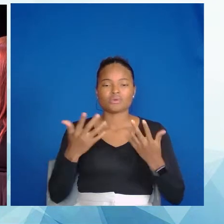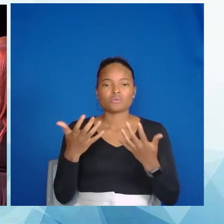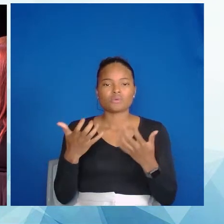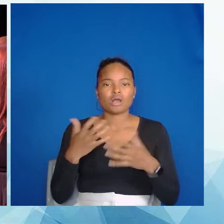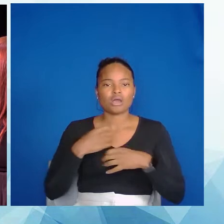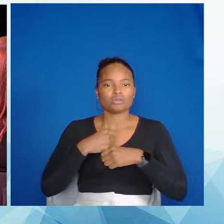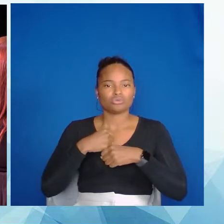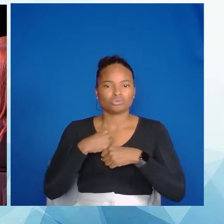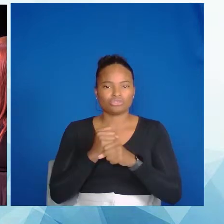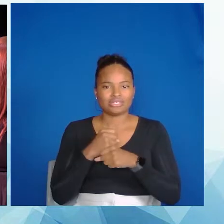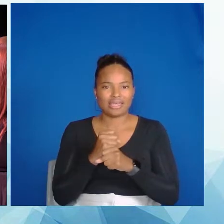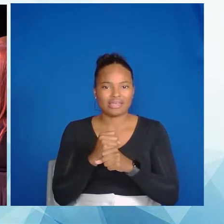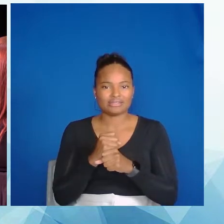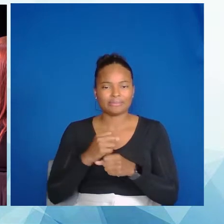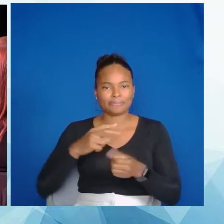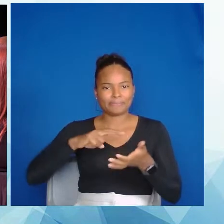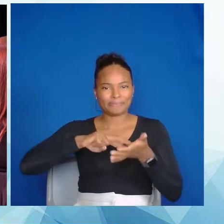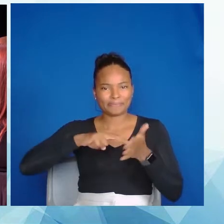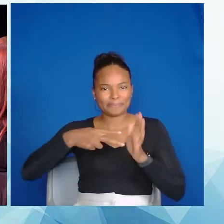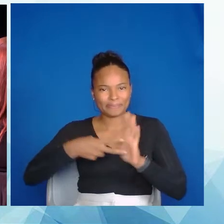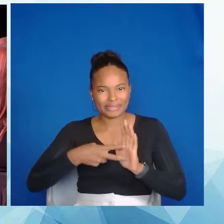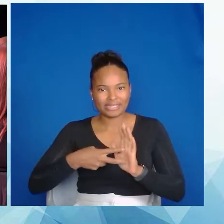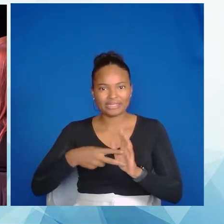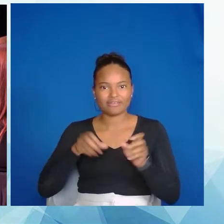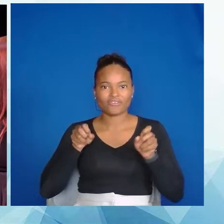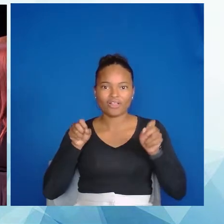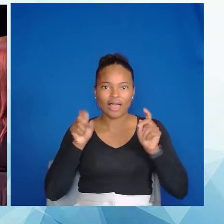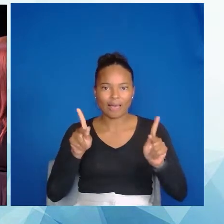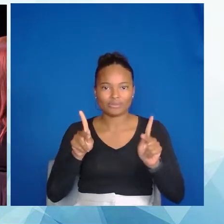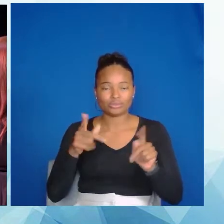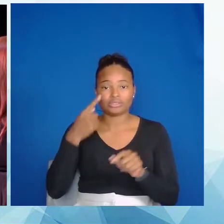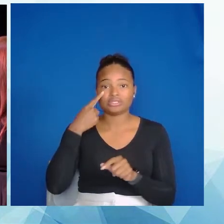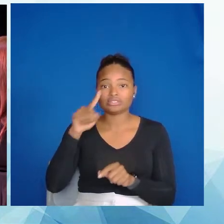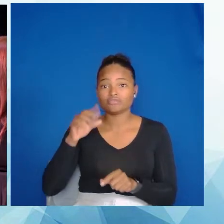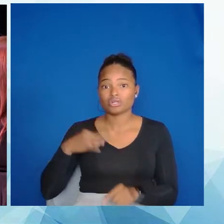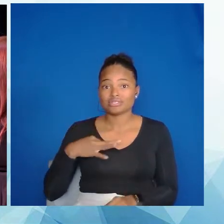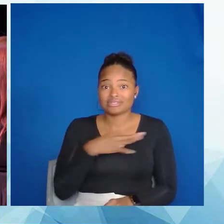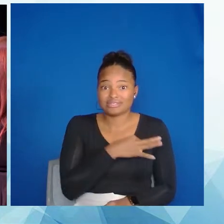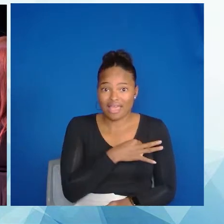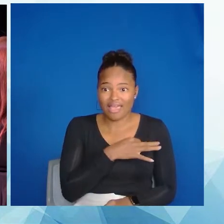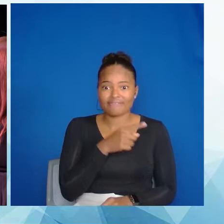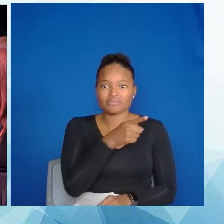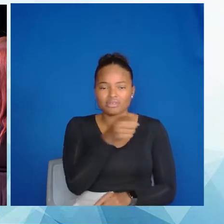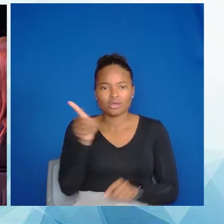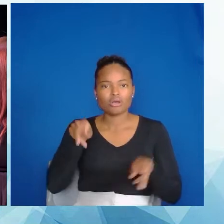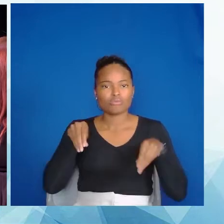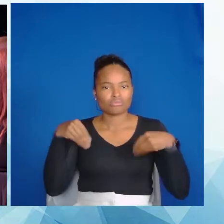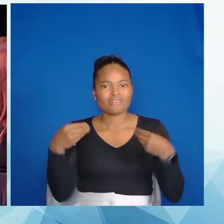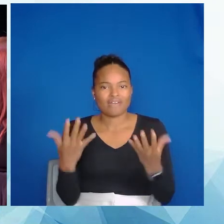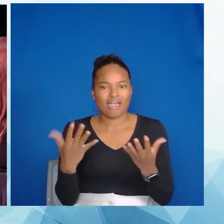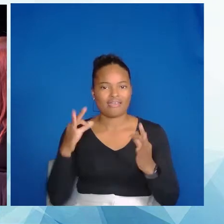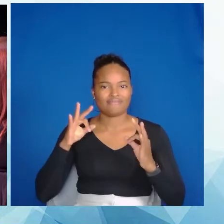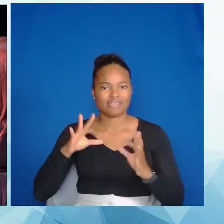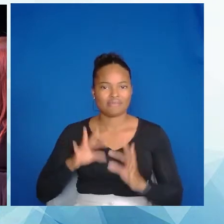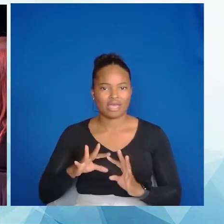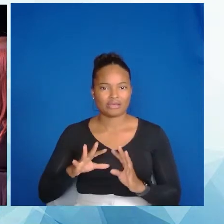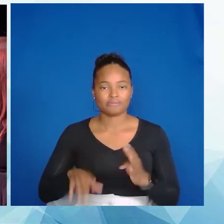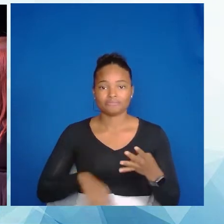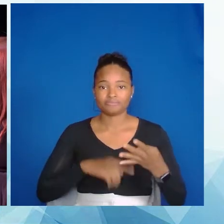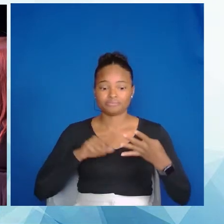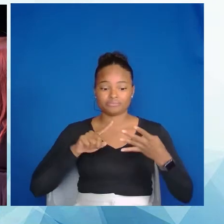create meaningful opportunities for staff to provide feedback. The